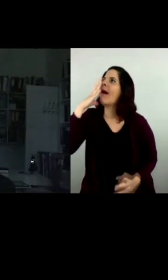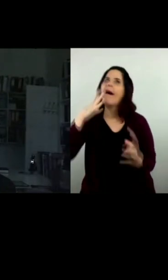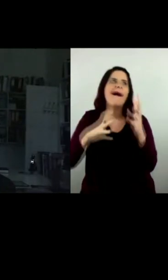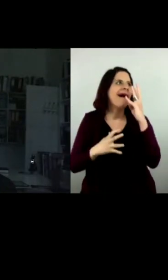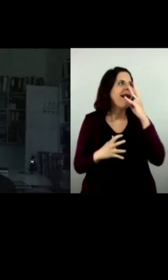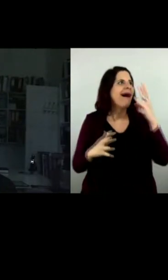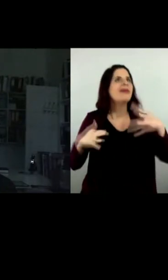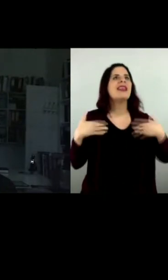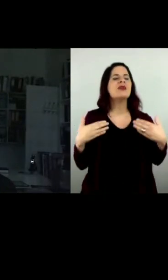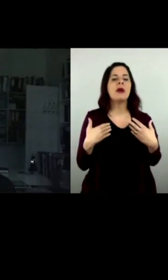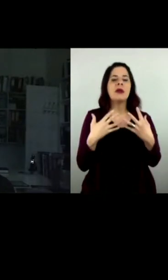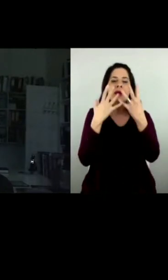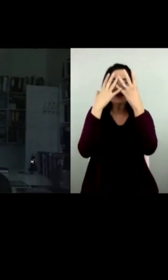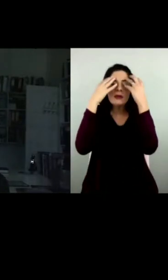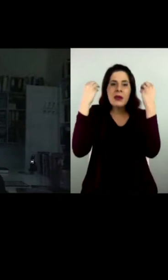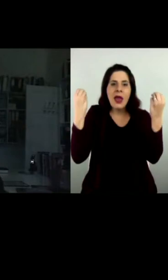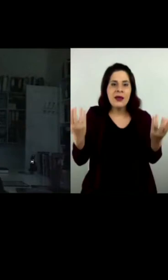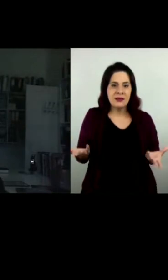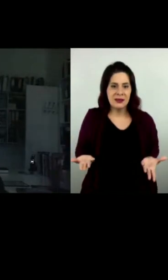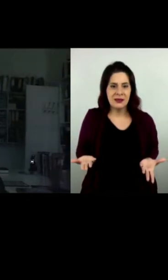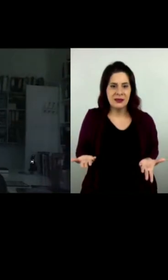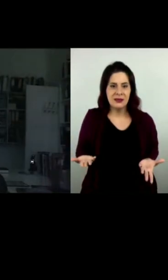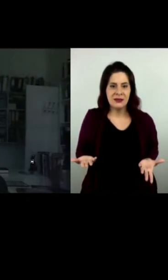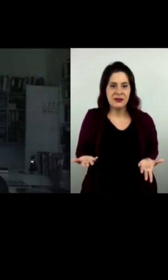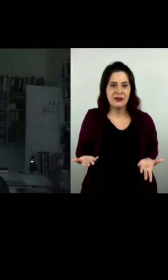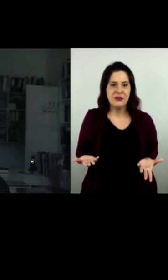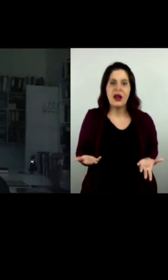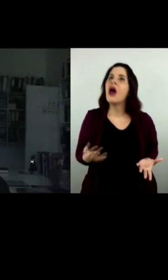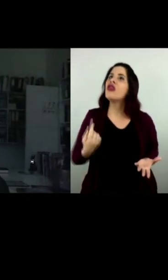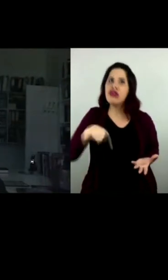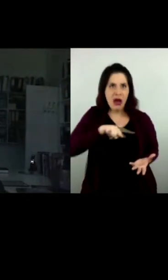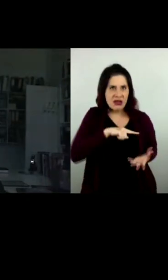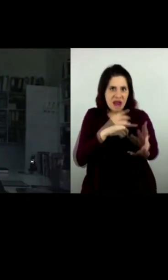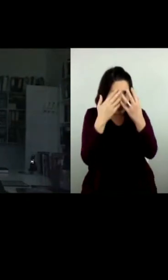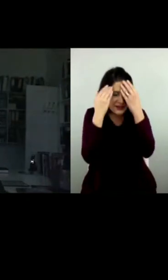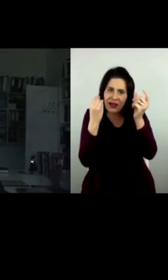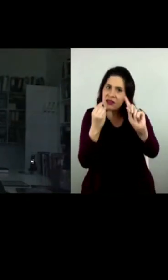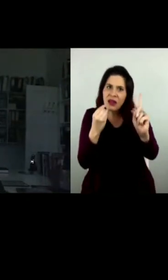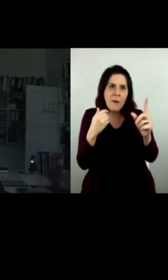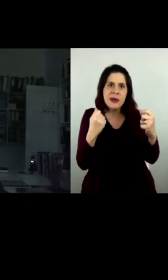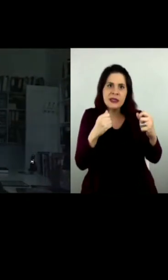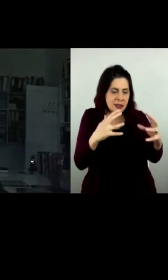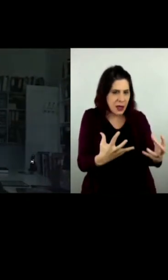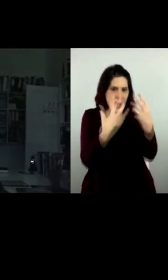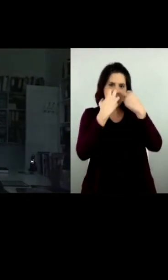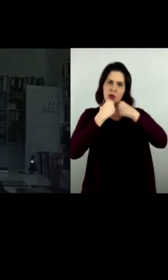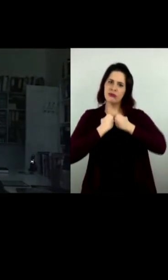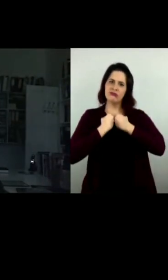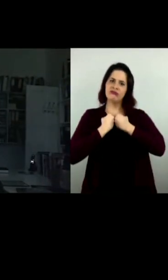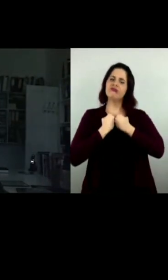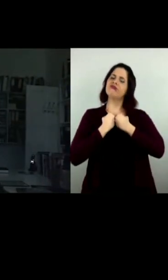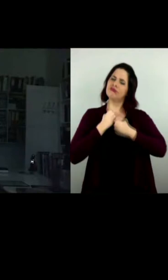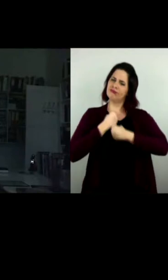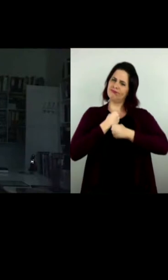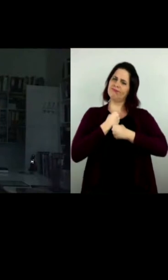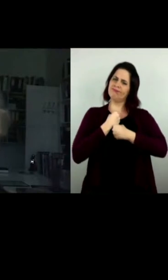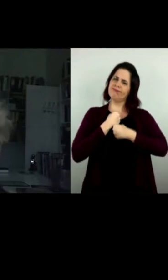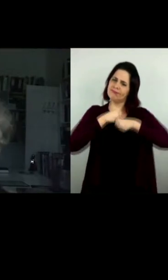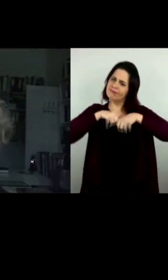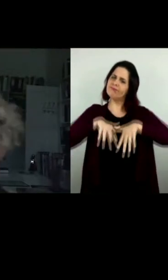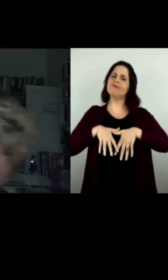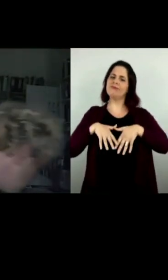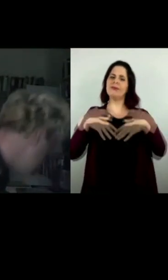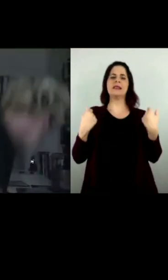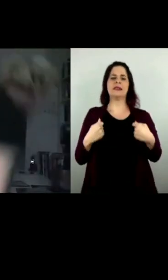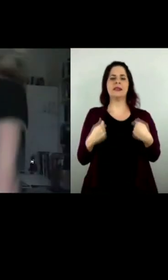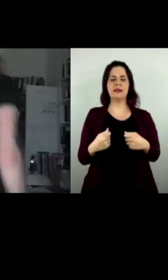but none of these things are true. We need to hold on to all that stuff. And so I made